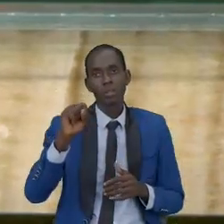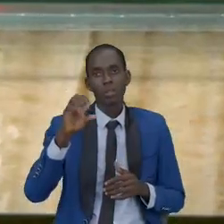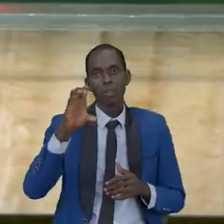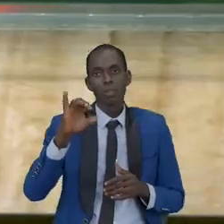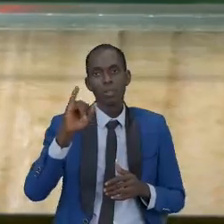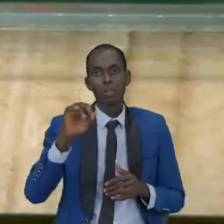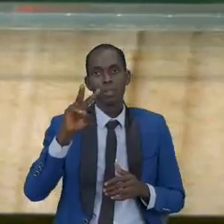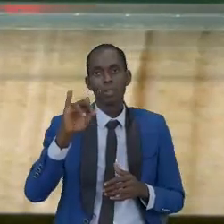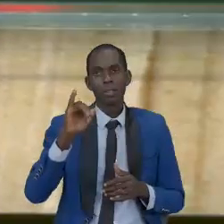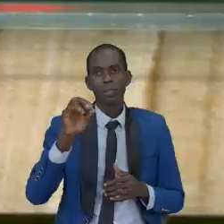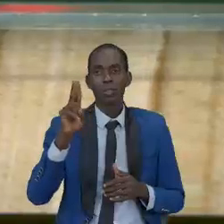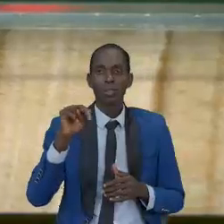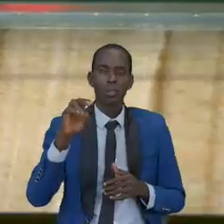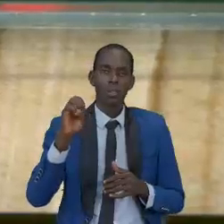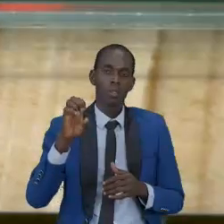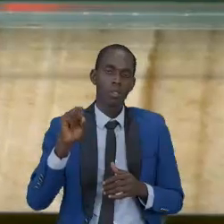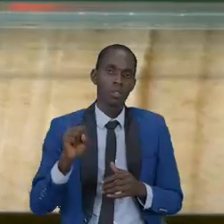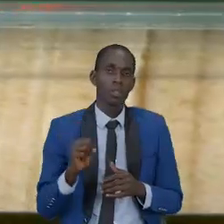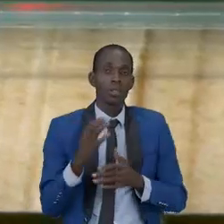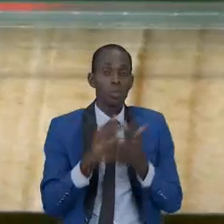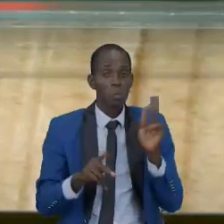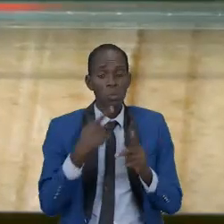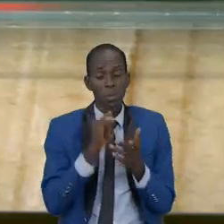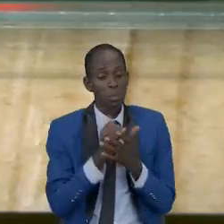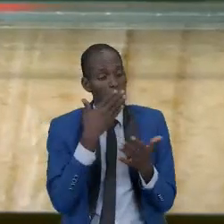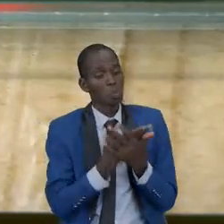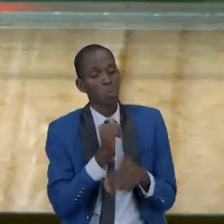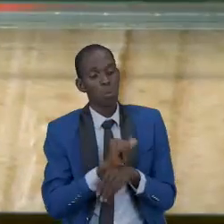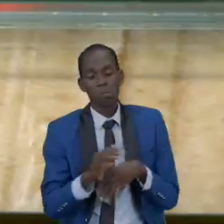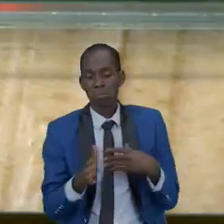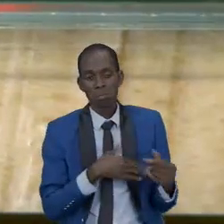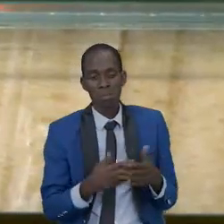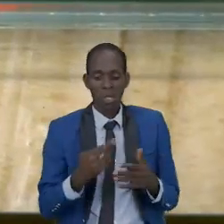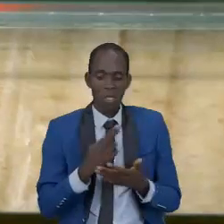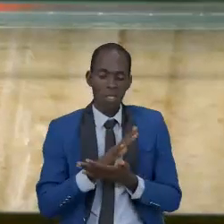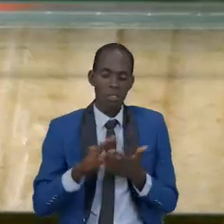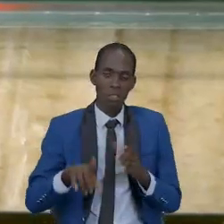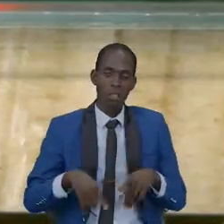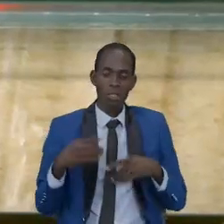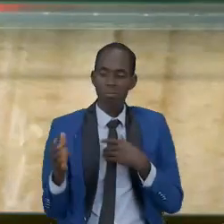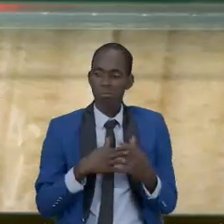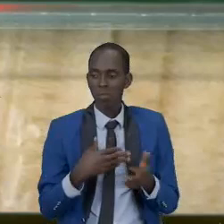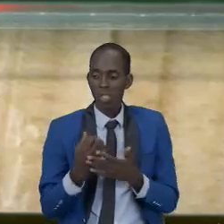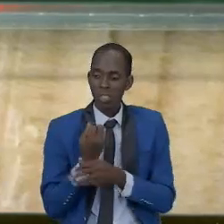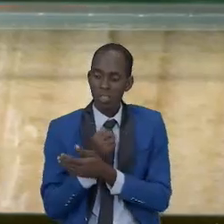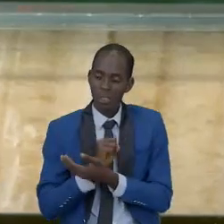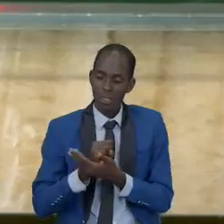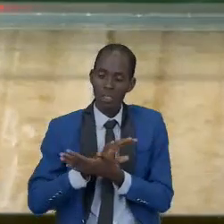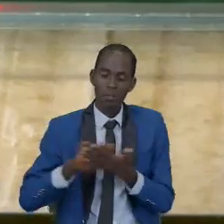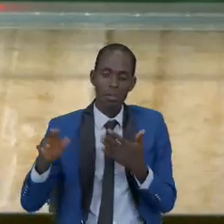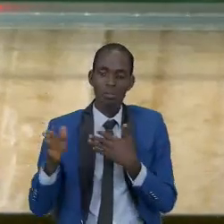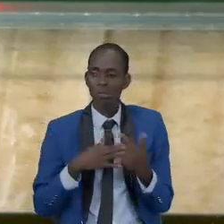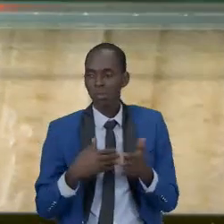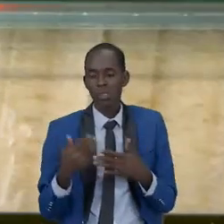say, good works don't matter, righteous life doesn't matter, sanctification doesn't matter, new